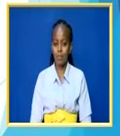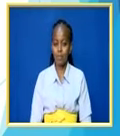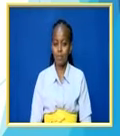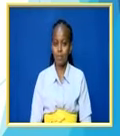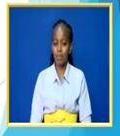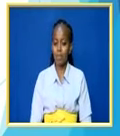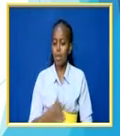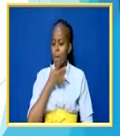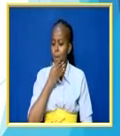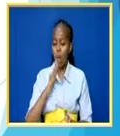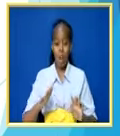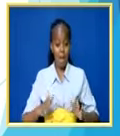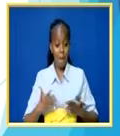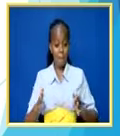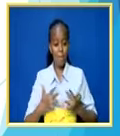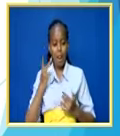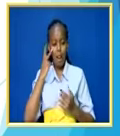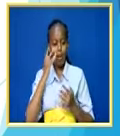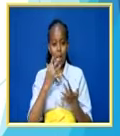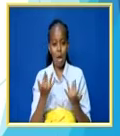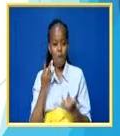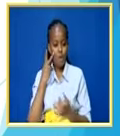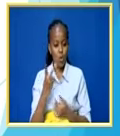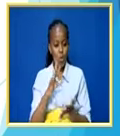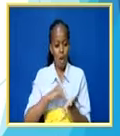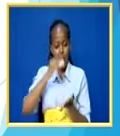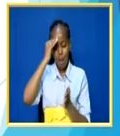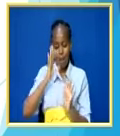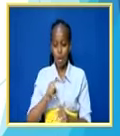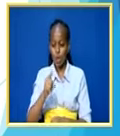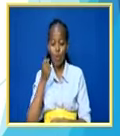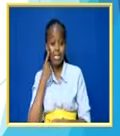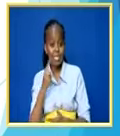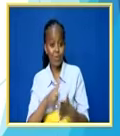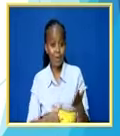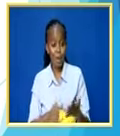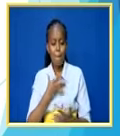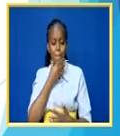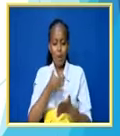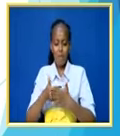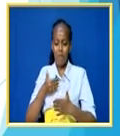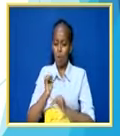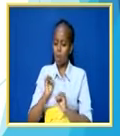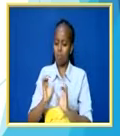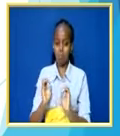he's happy. Lana, what did you realize? The boy was unkept, yeah? Yes. But right now,